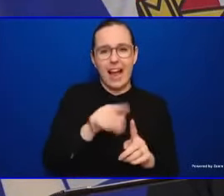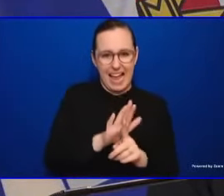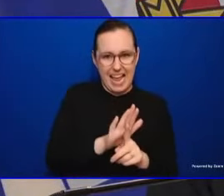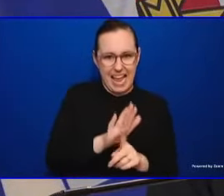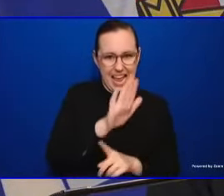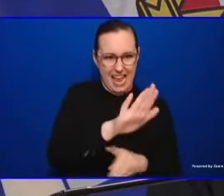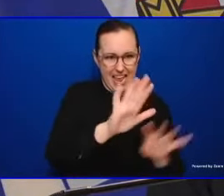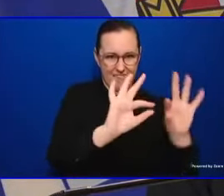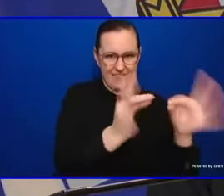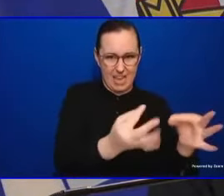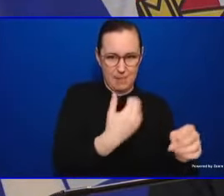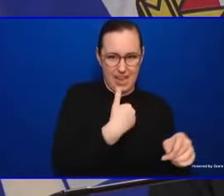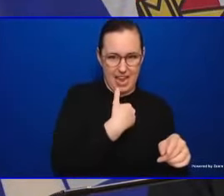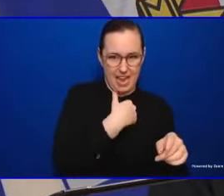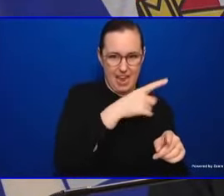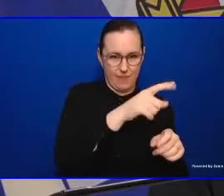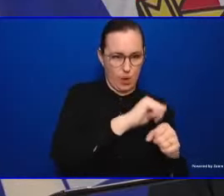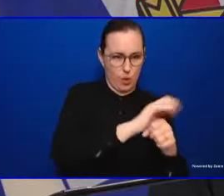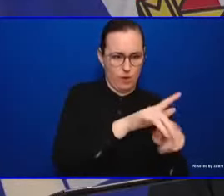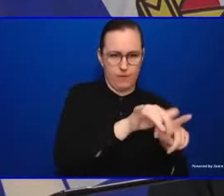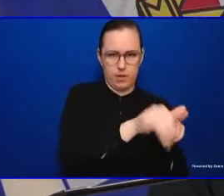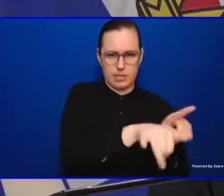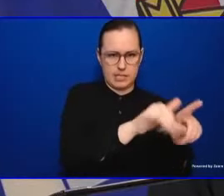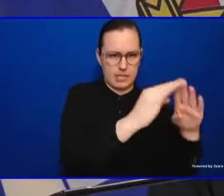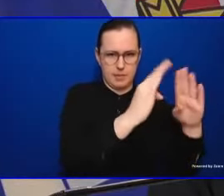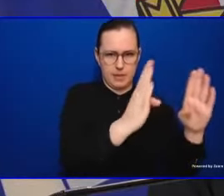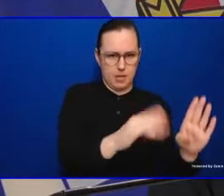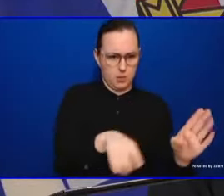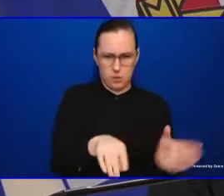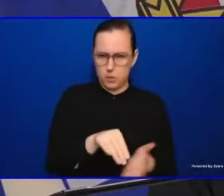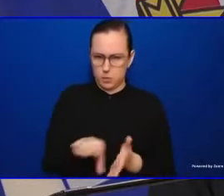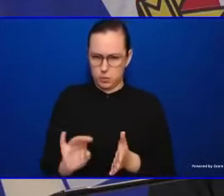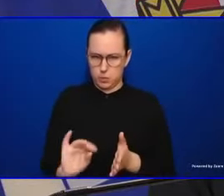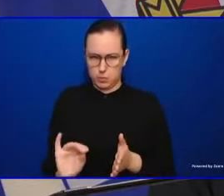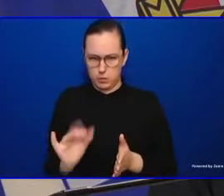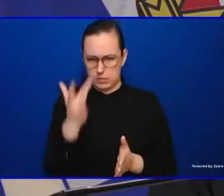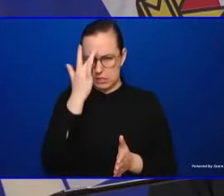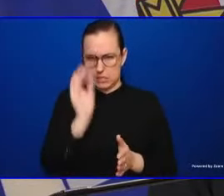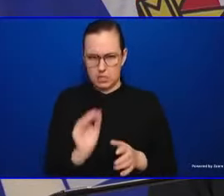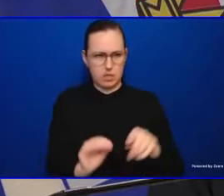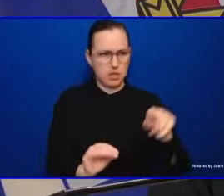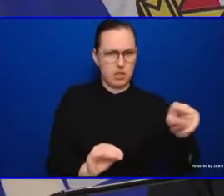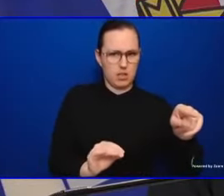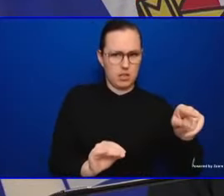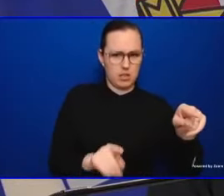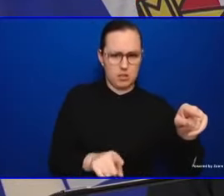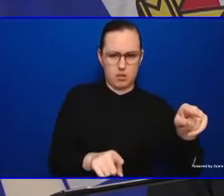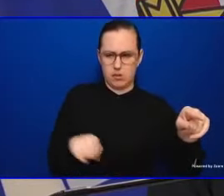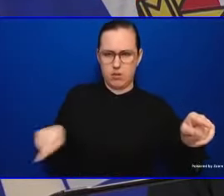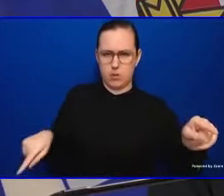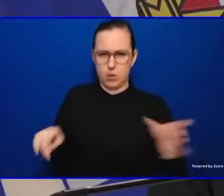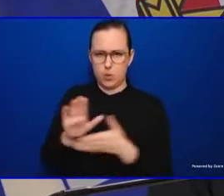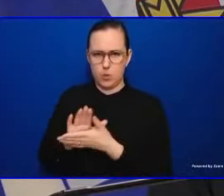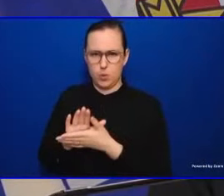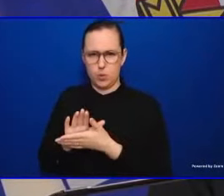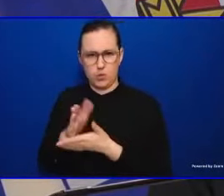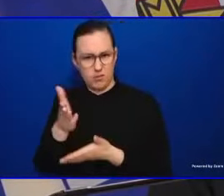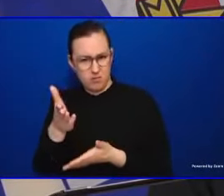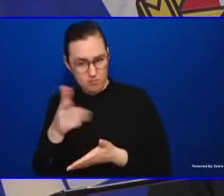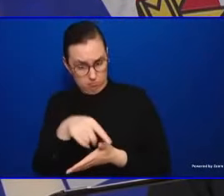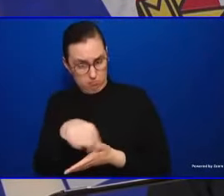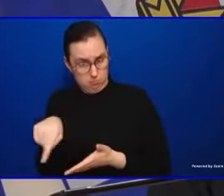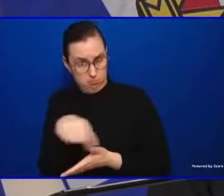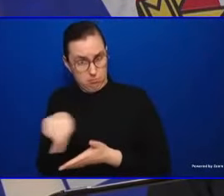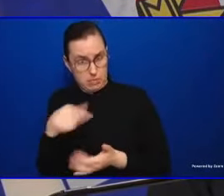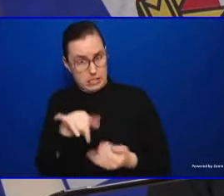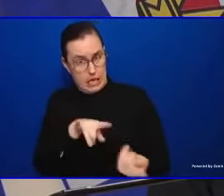students don't have any symptoms. The children don't have any symptoms. Can those children, students, go to school? Like, what's your guidance for families